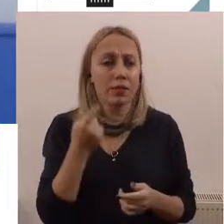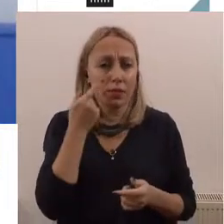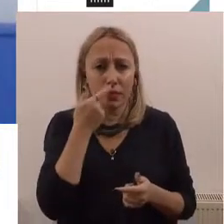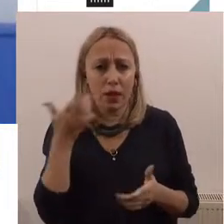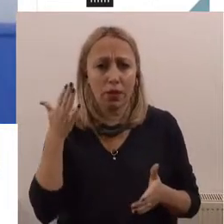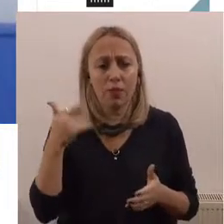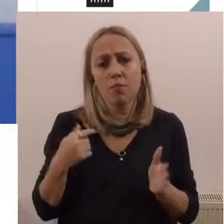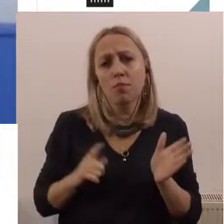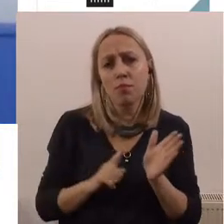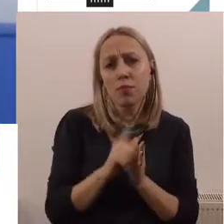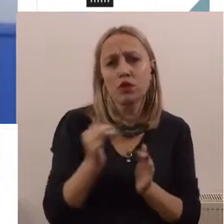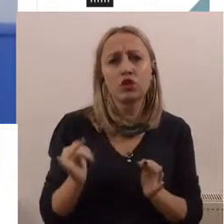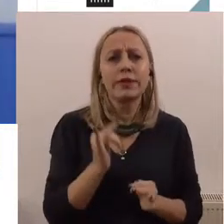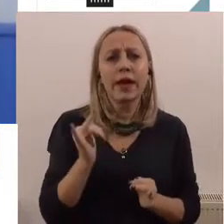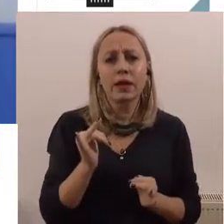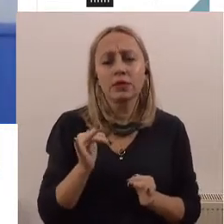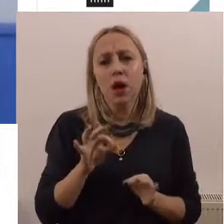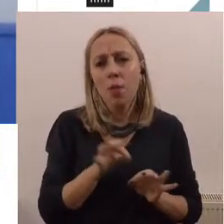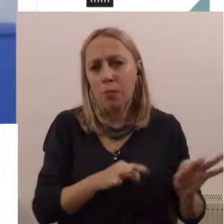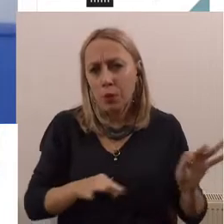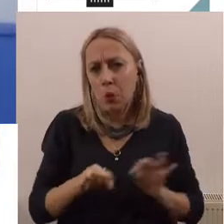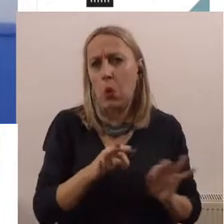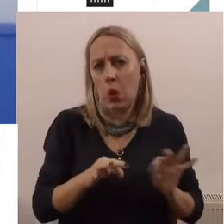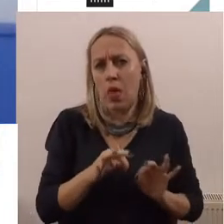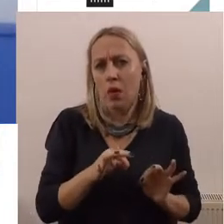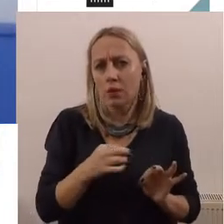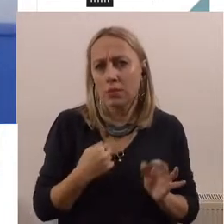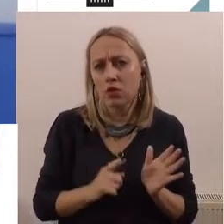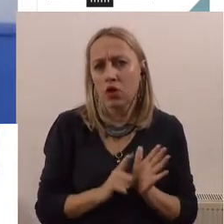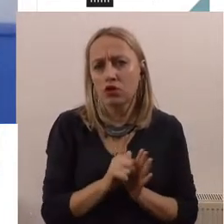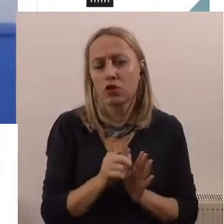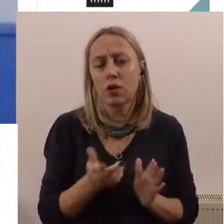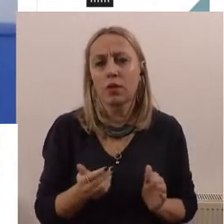with a very interesting project that we